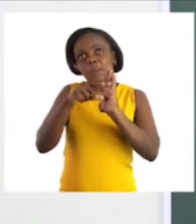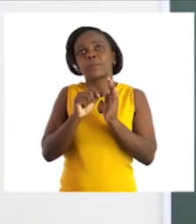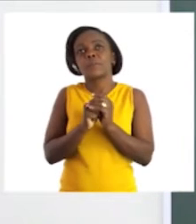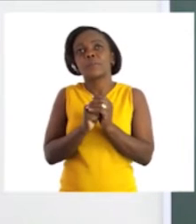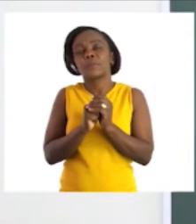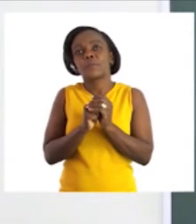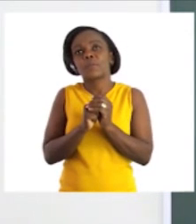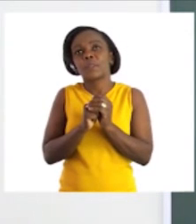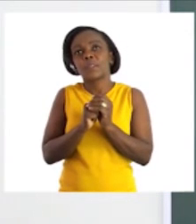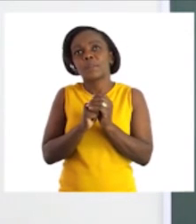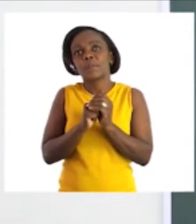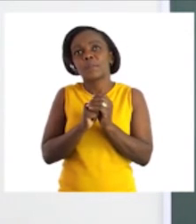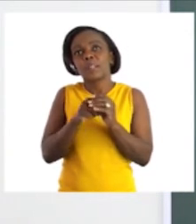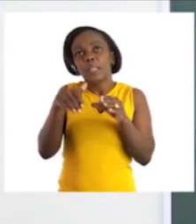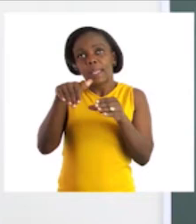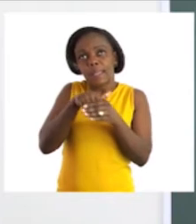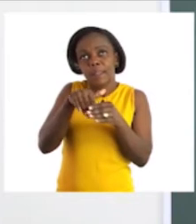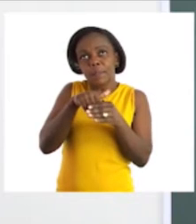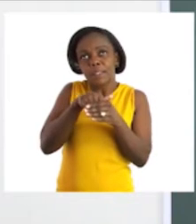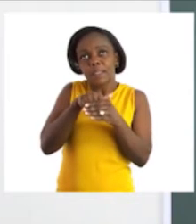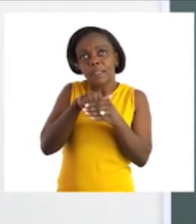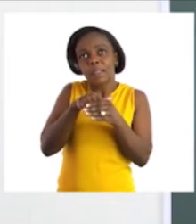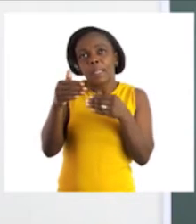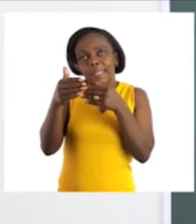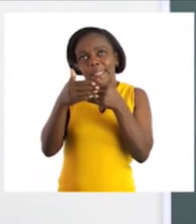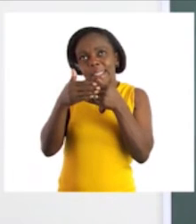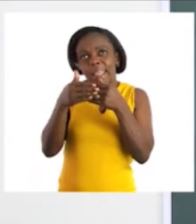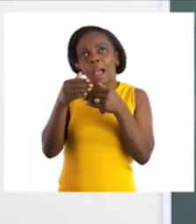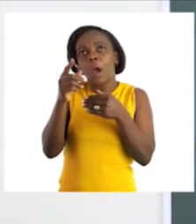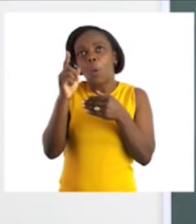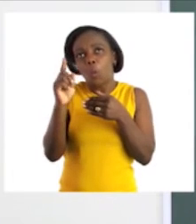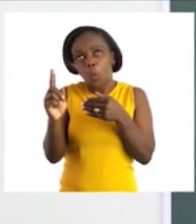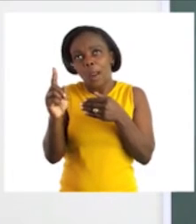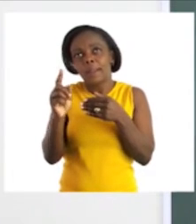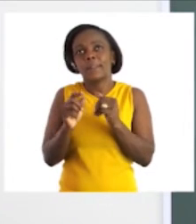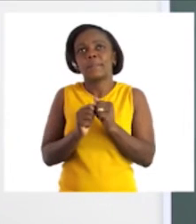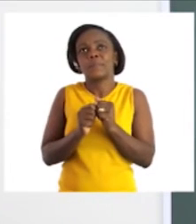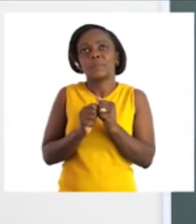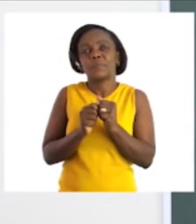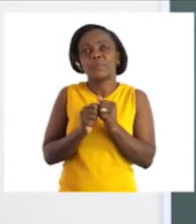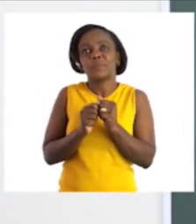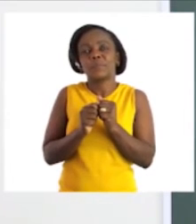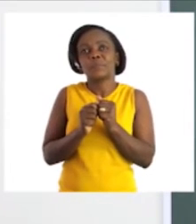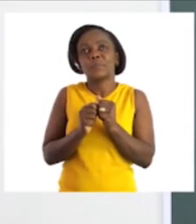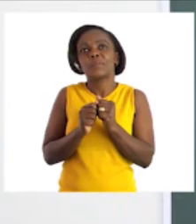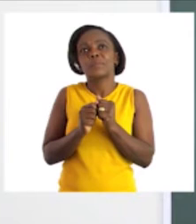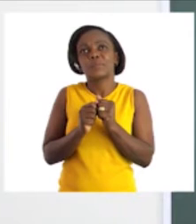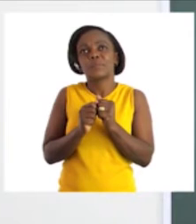has passed the 12. It's in the middle. We are about to go to 1 o'clock. That is wonderful. Okay, did you get that